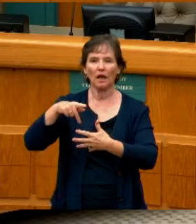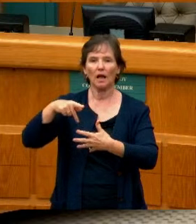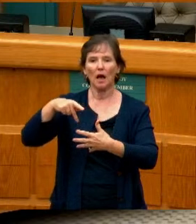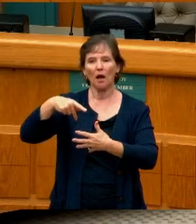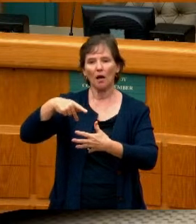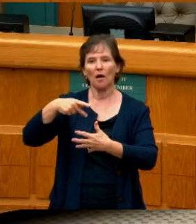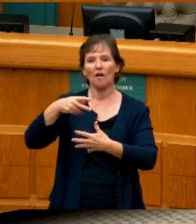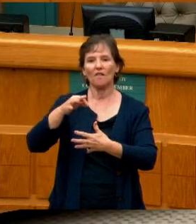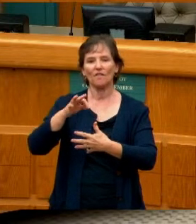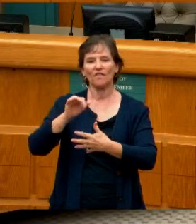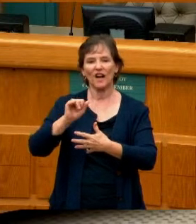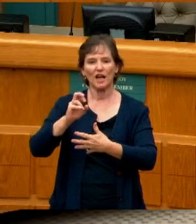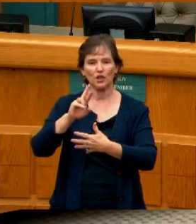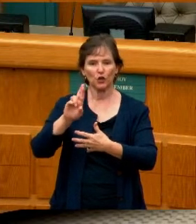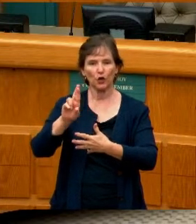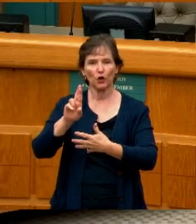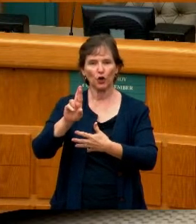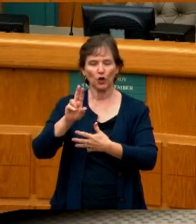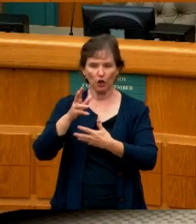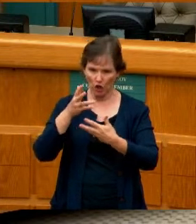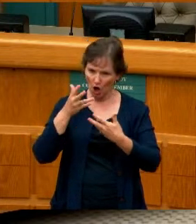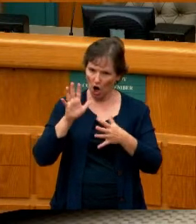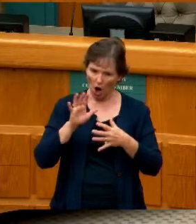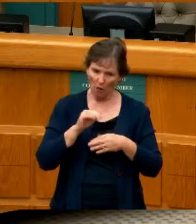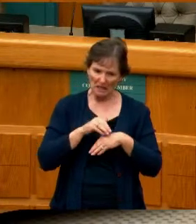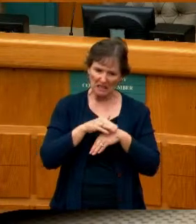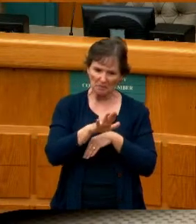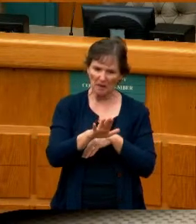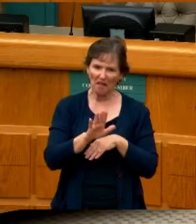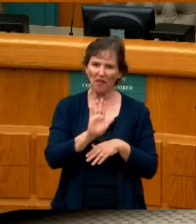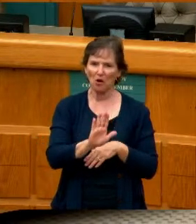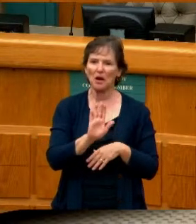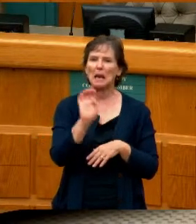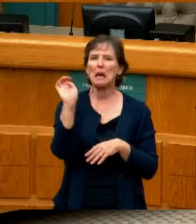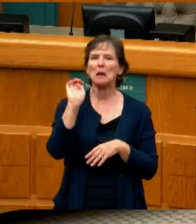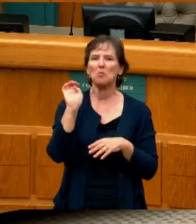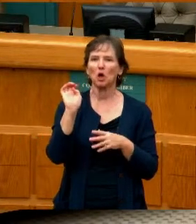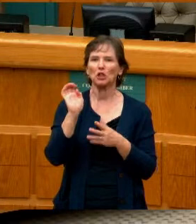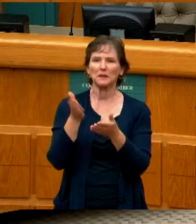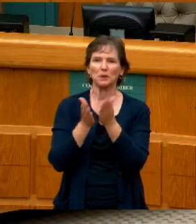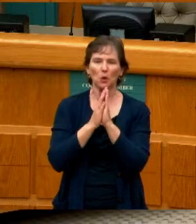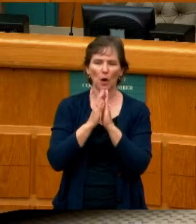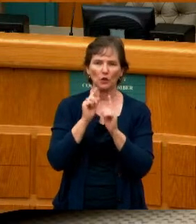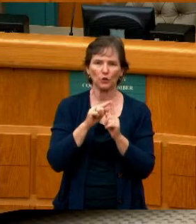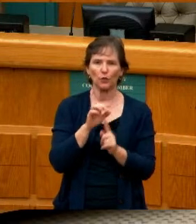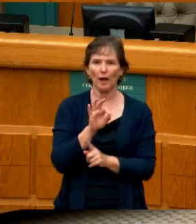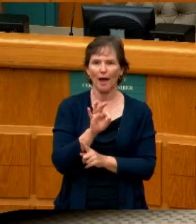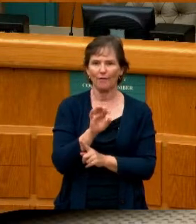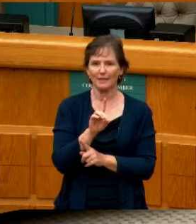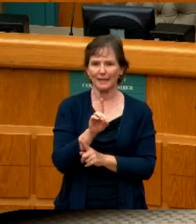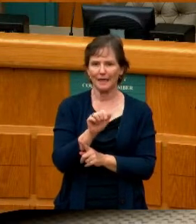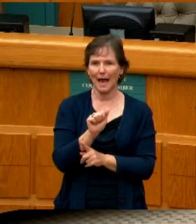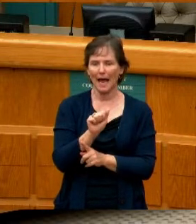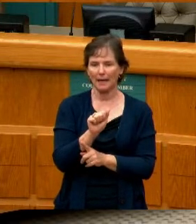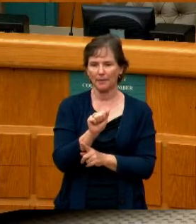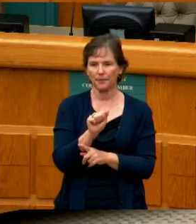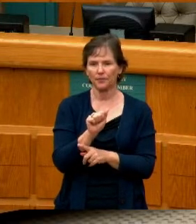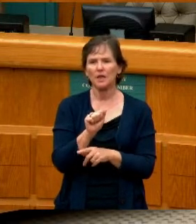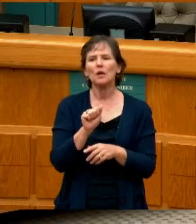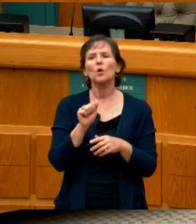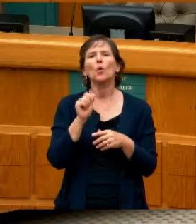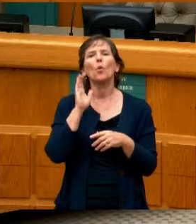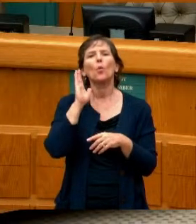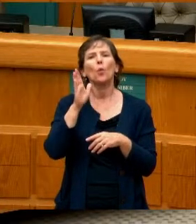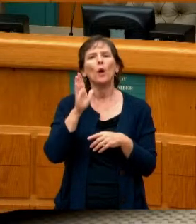against COVID-19 to our communities soon. They are Pfizer, which has already submitted an EUA, Emergency